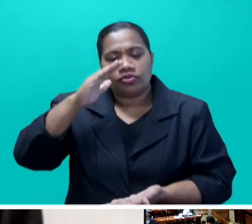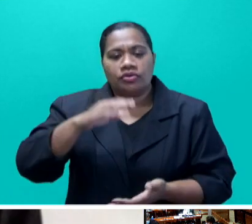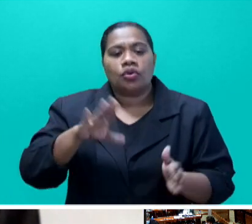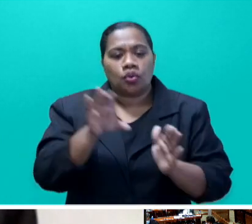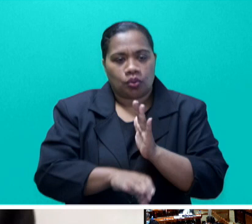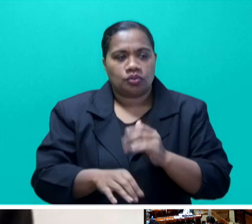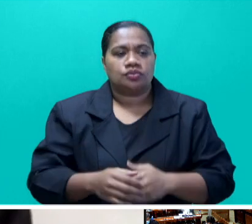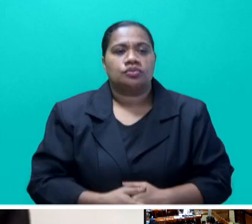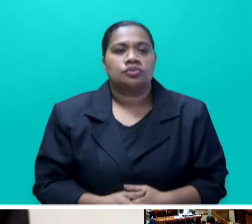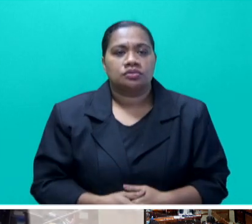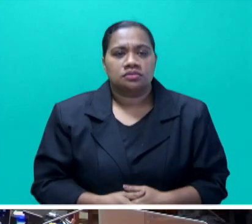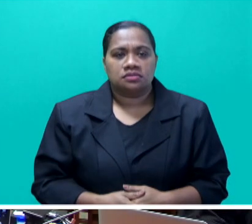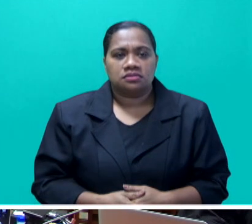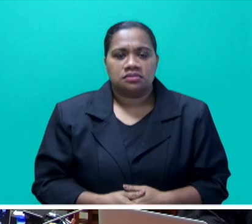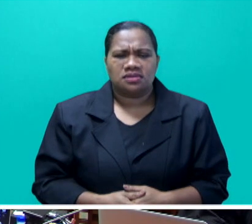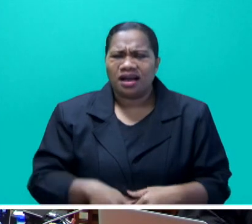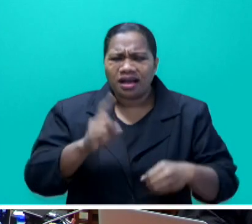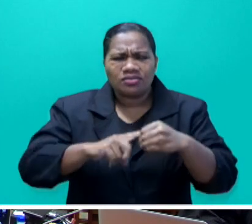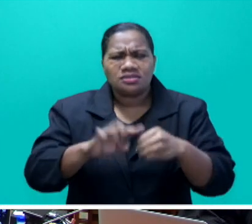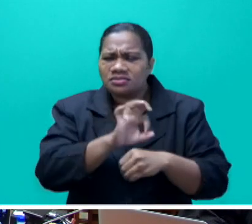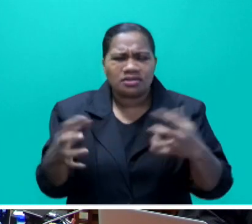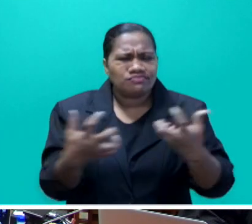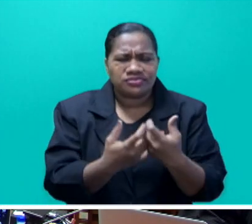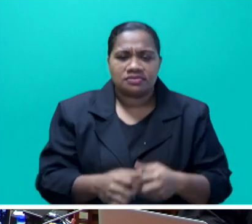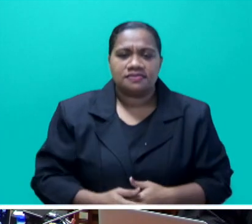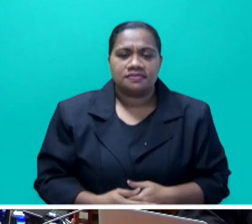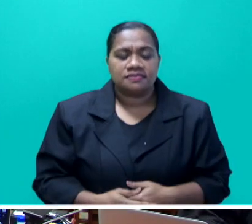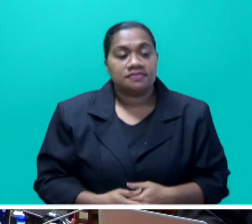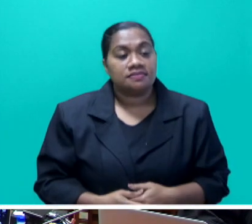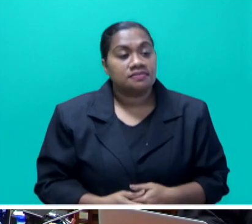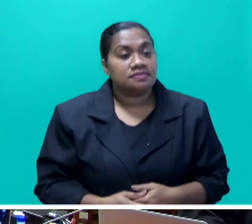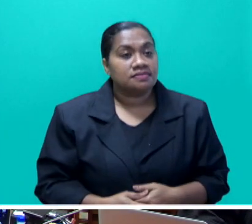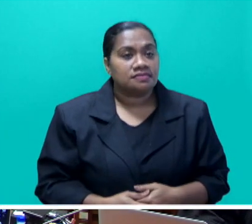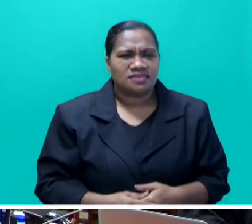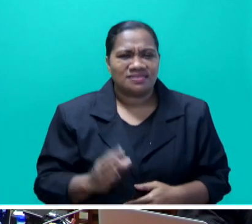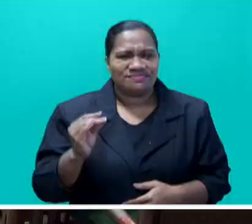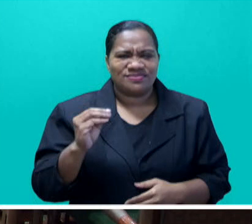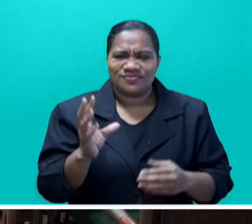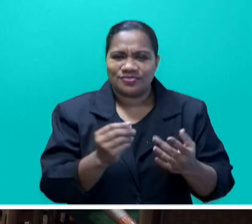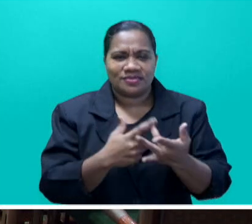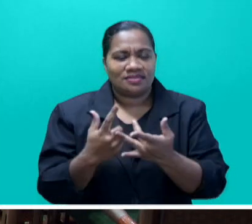question. Sugar, the first question. Prime Minister, you have the floor. Huh?